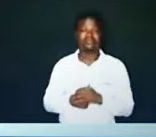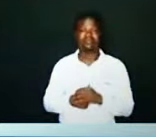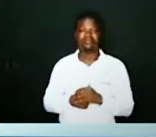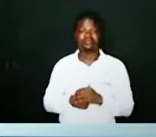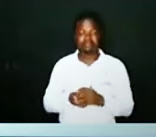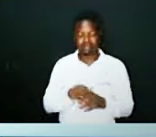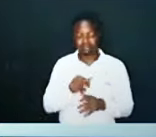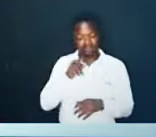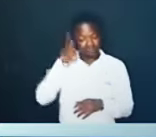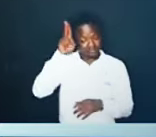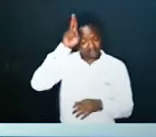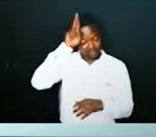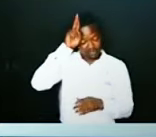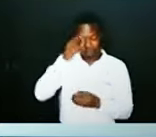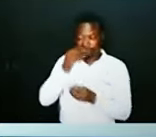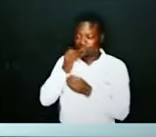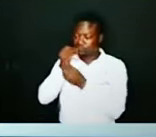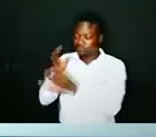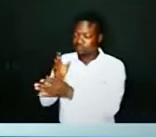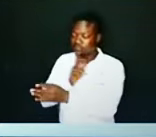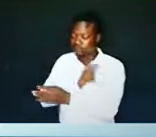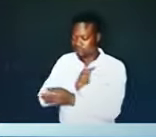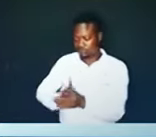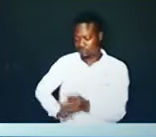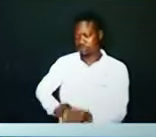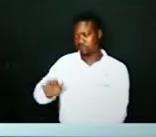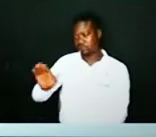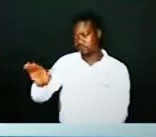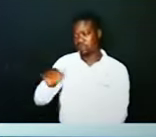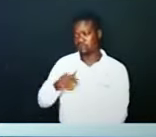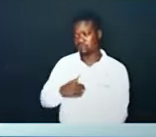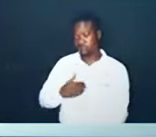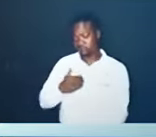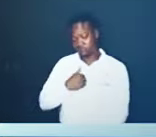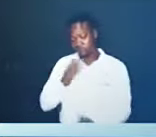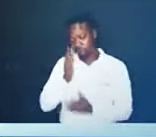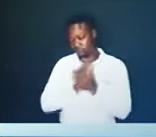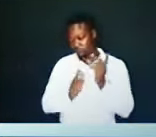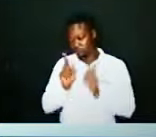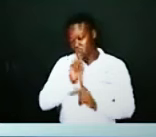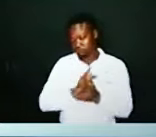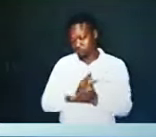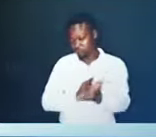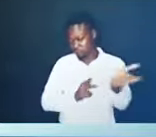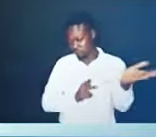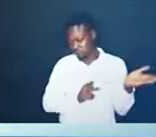Then Haman said to King Xerxes, there is a certain people